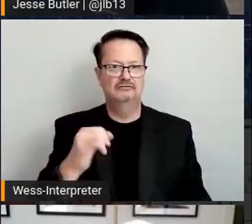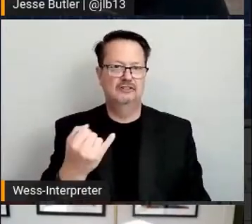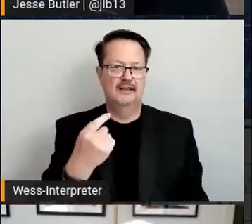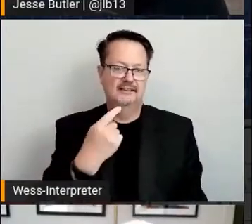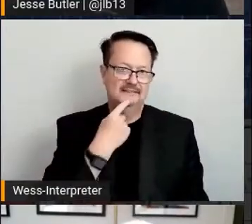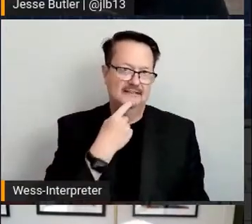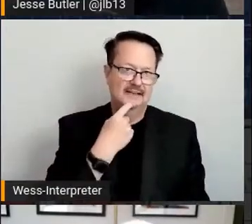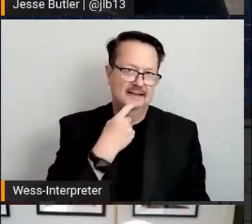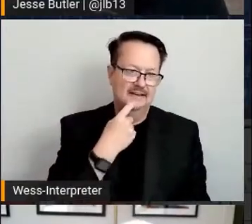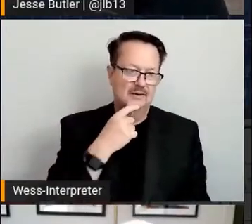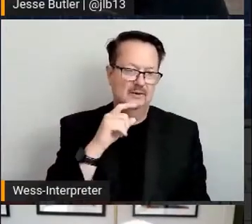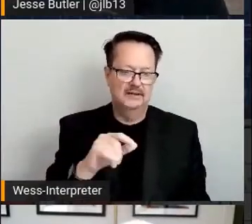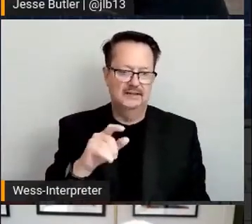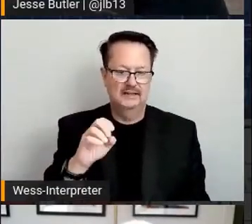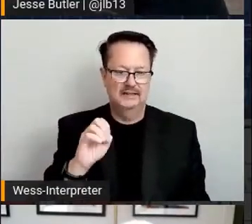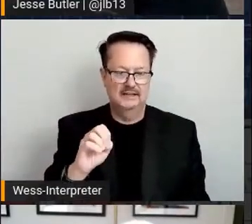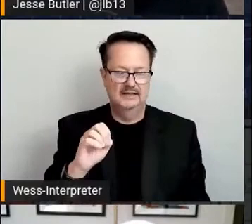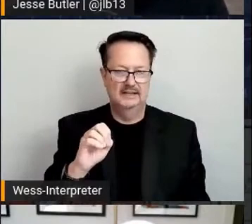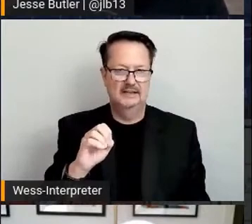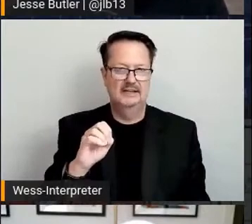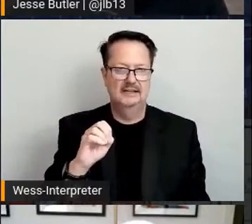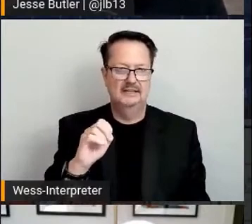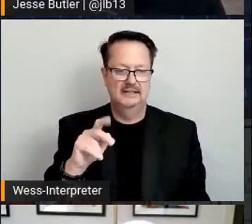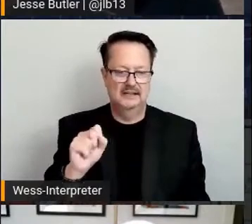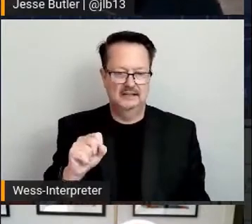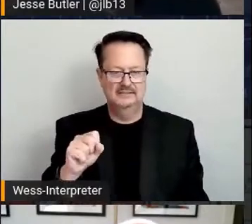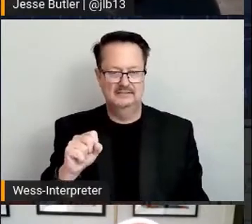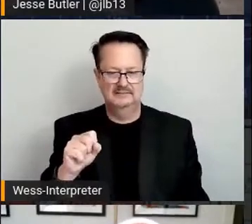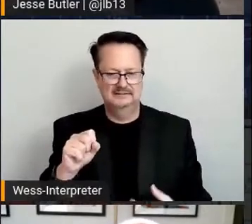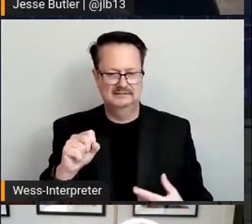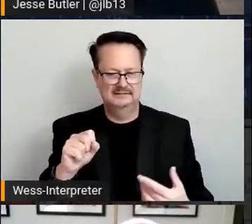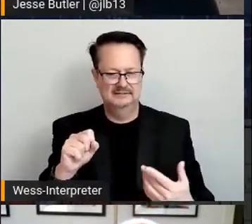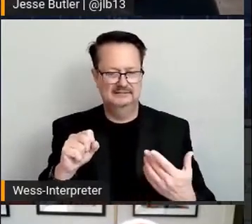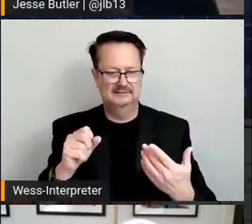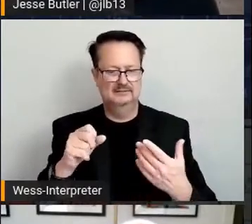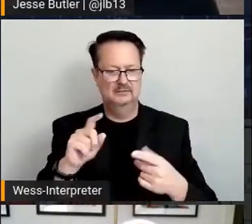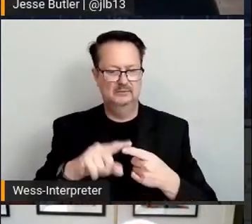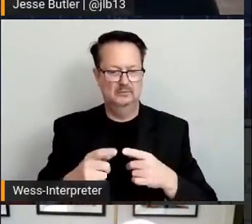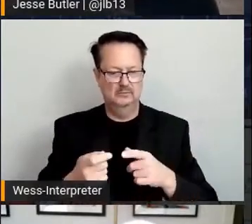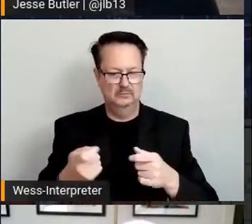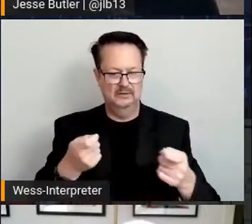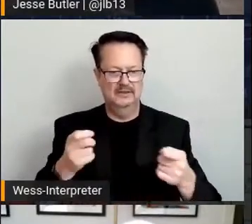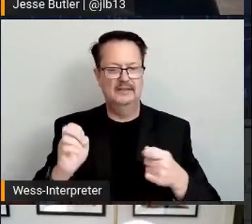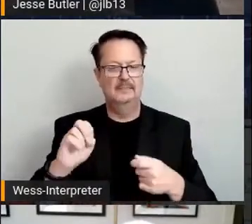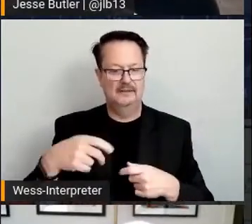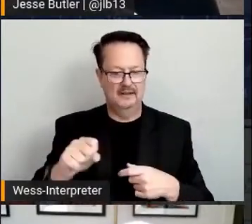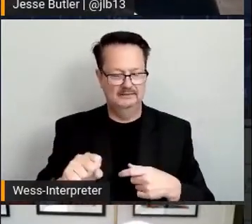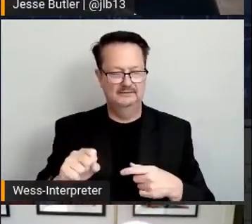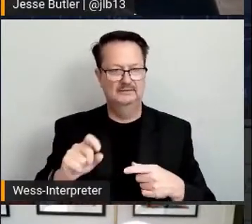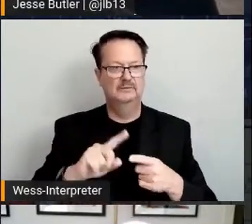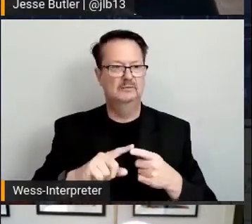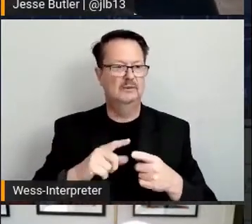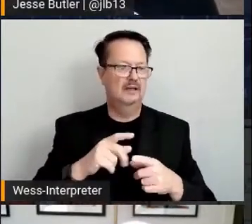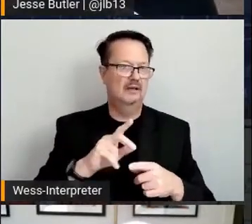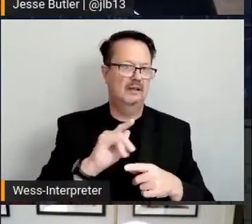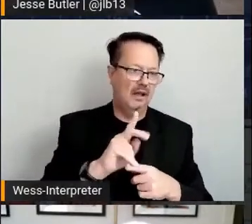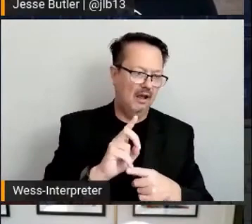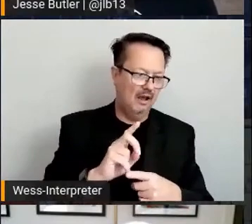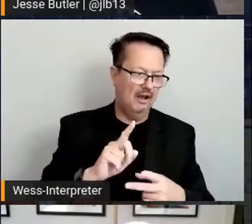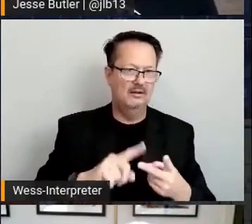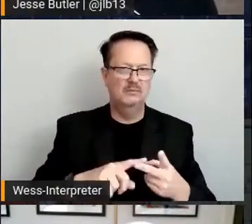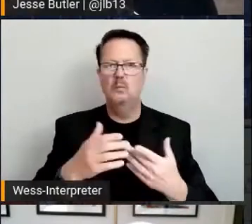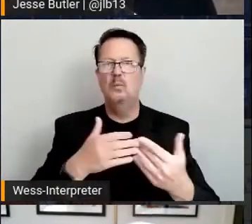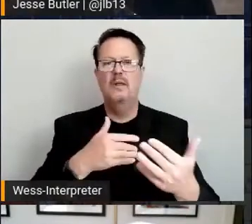need an EKS cluster to run ACK controllers. You can run them on Kind, Minikube, bare metal, whatever you're using